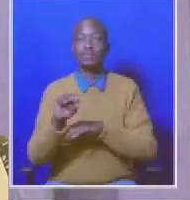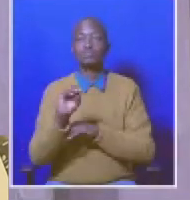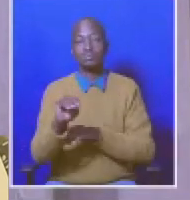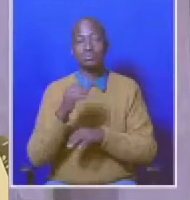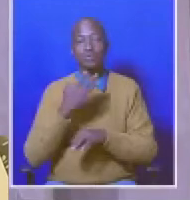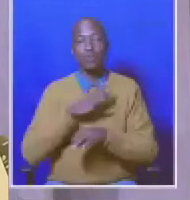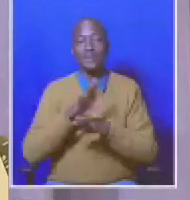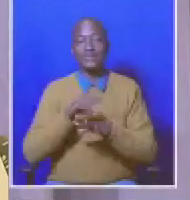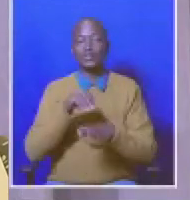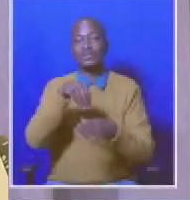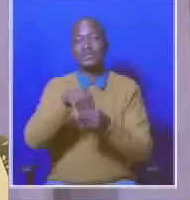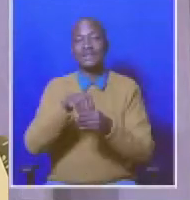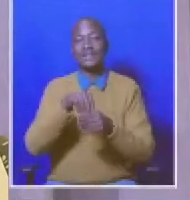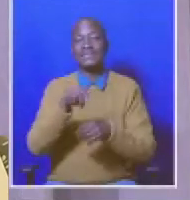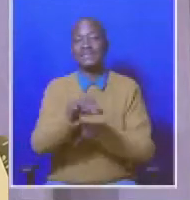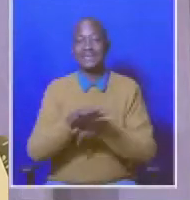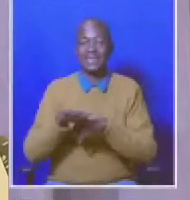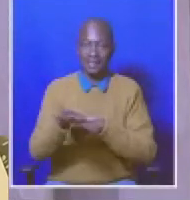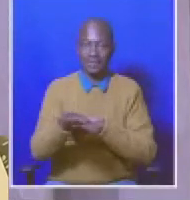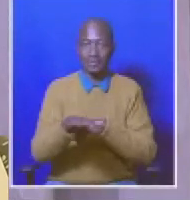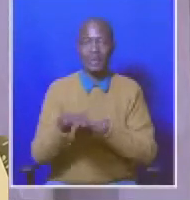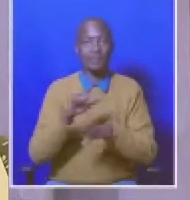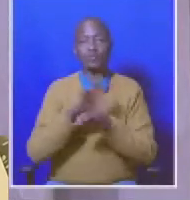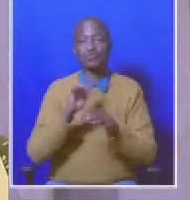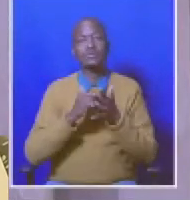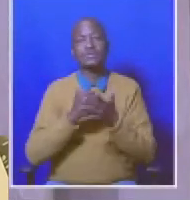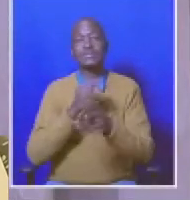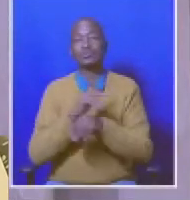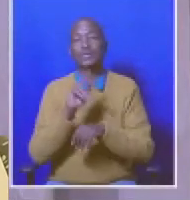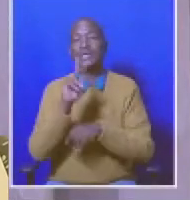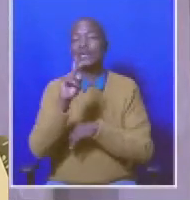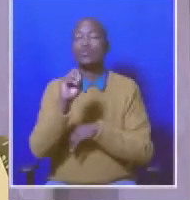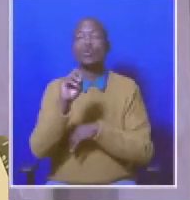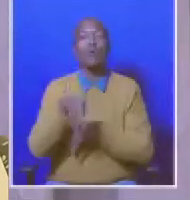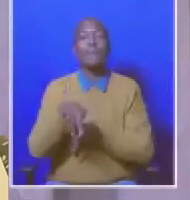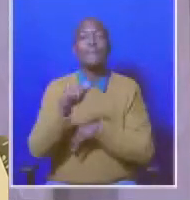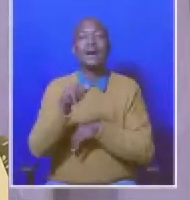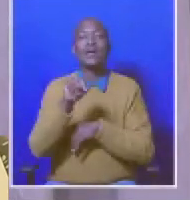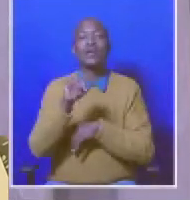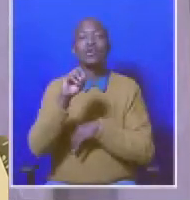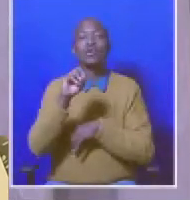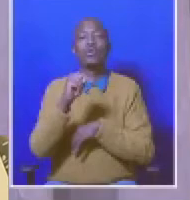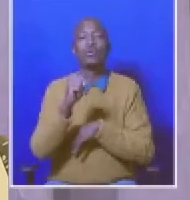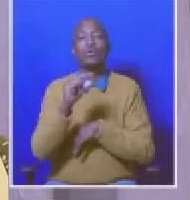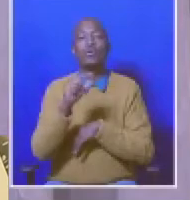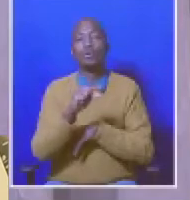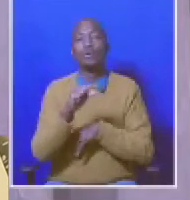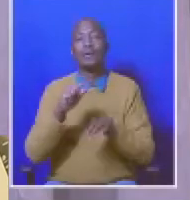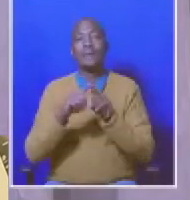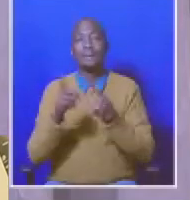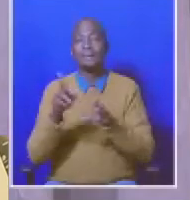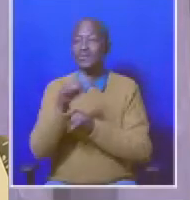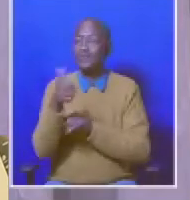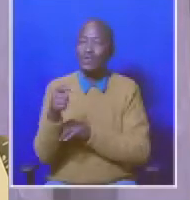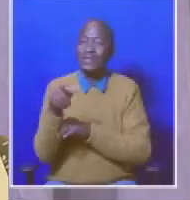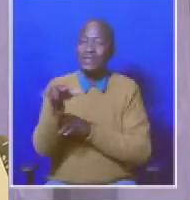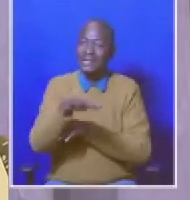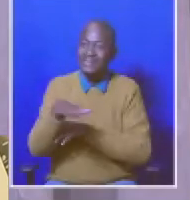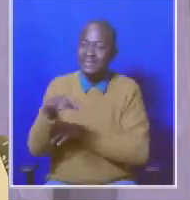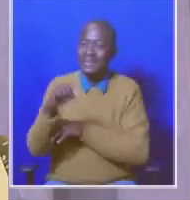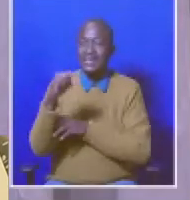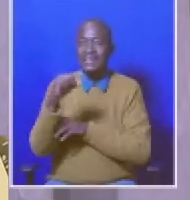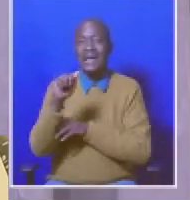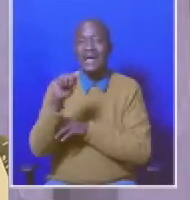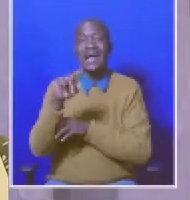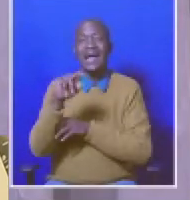the area. In fact, they were not just looking at Kopanong, but they were looking at the broader Gariep